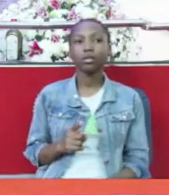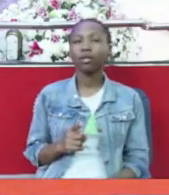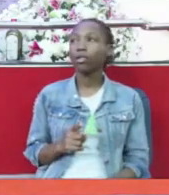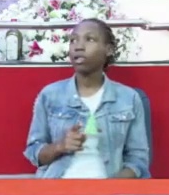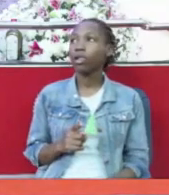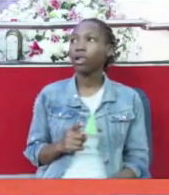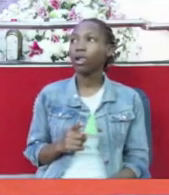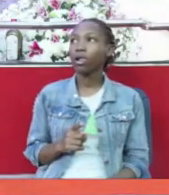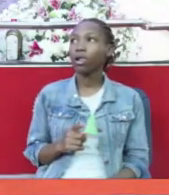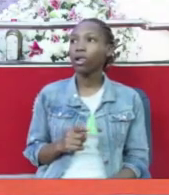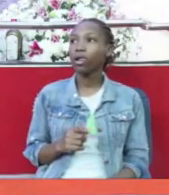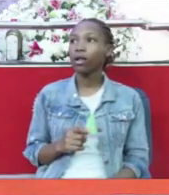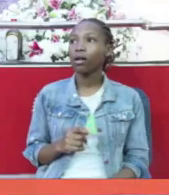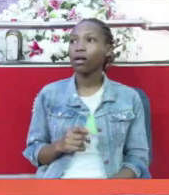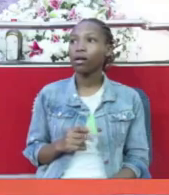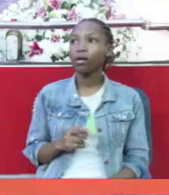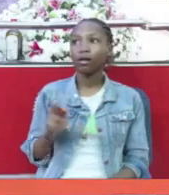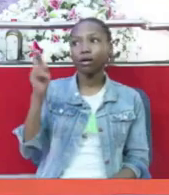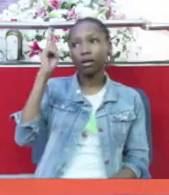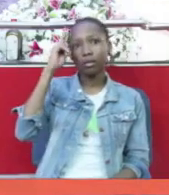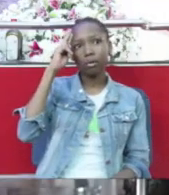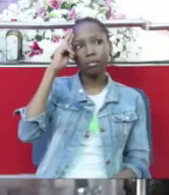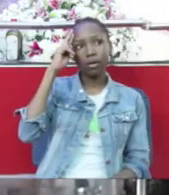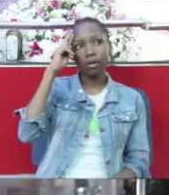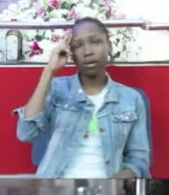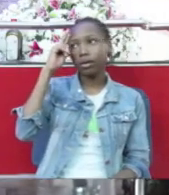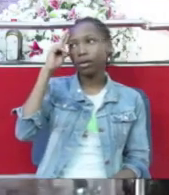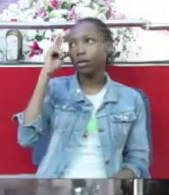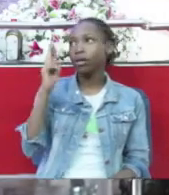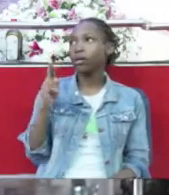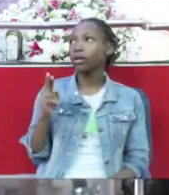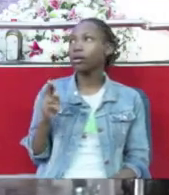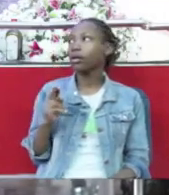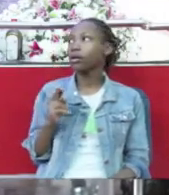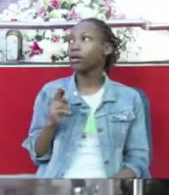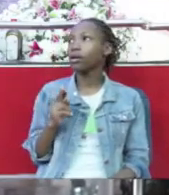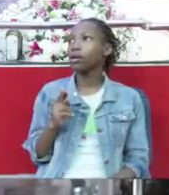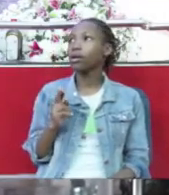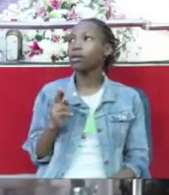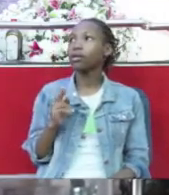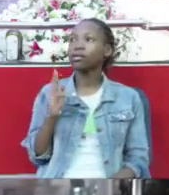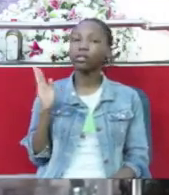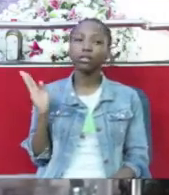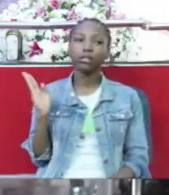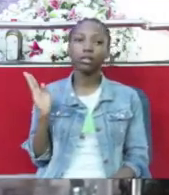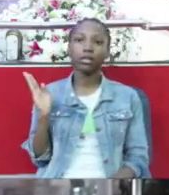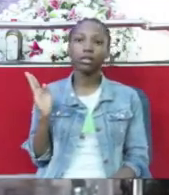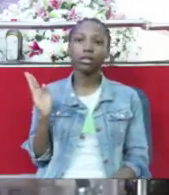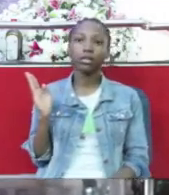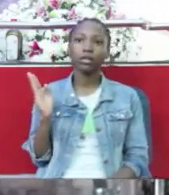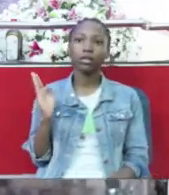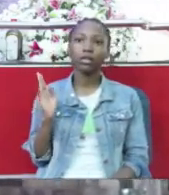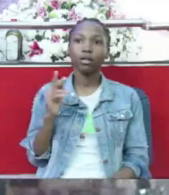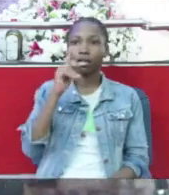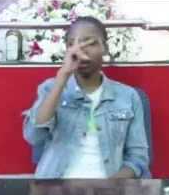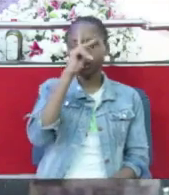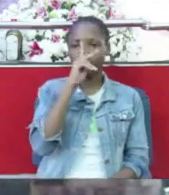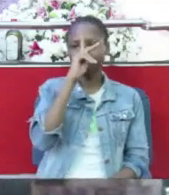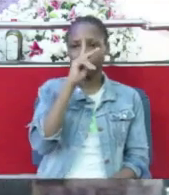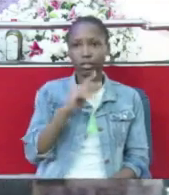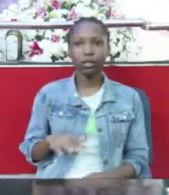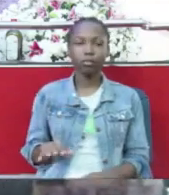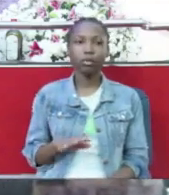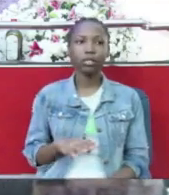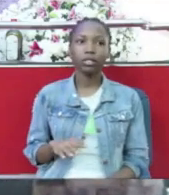sana kwangu. Remember, I told you, and as we conclude, that I am a seriously interested party. Ya kwamba mimi najihusisha sana katika mambo